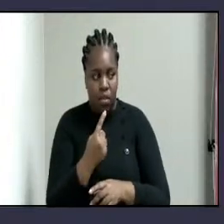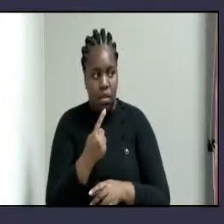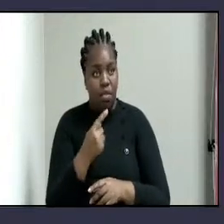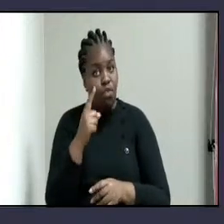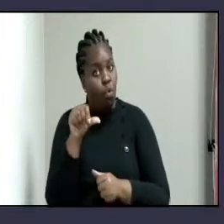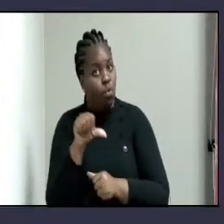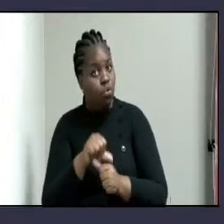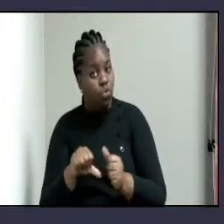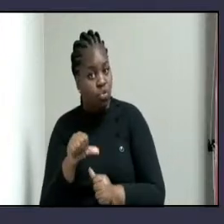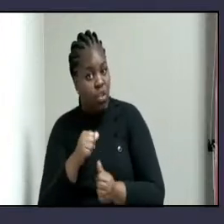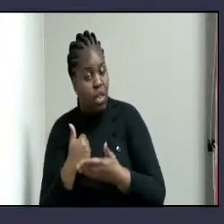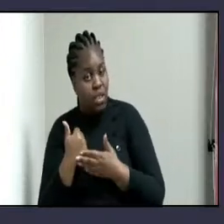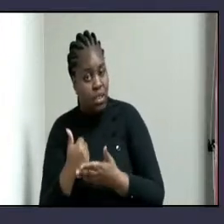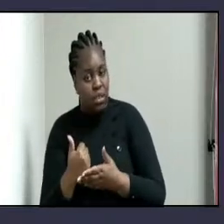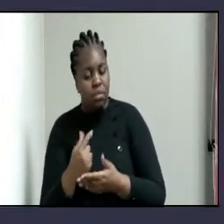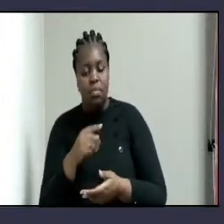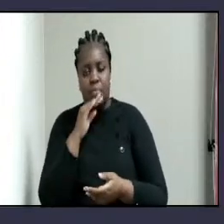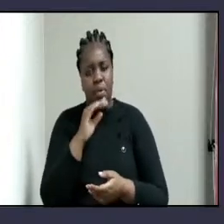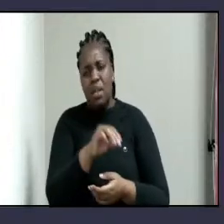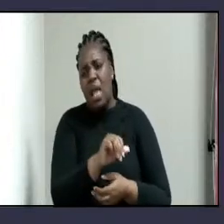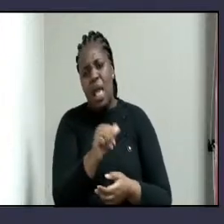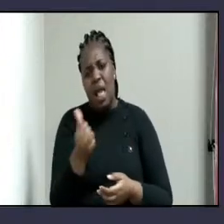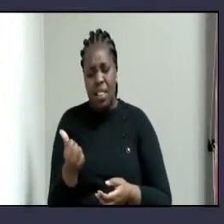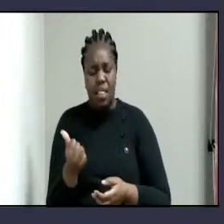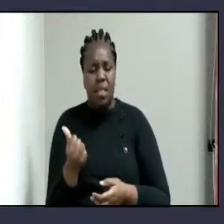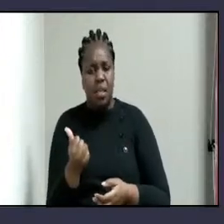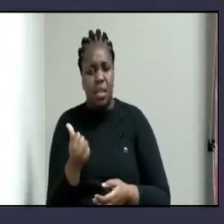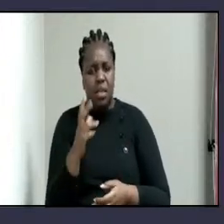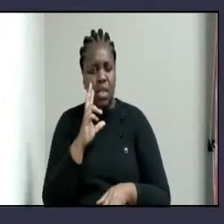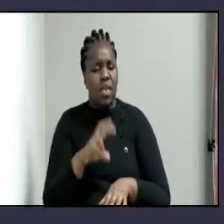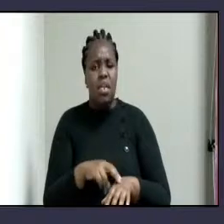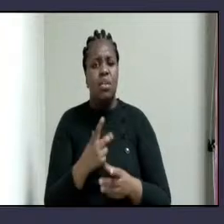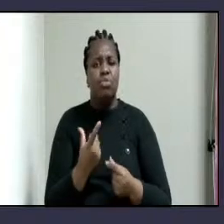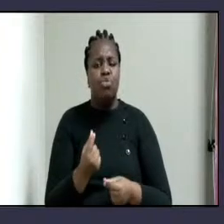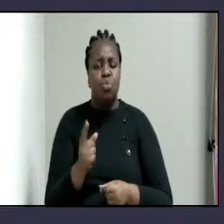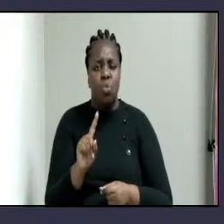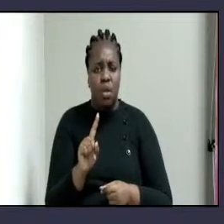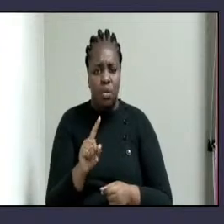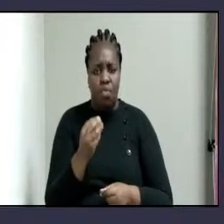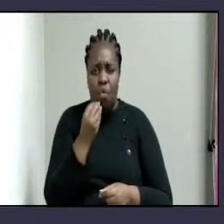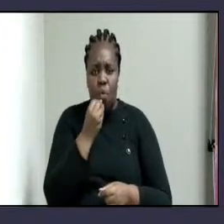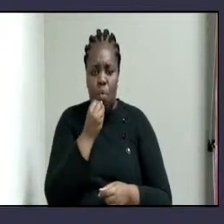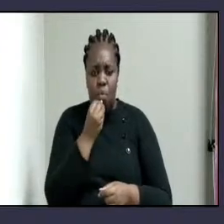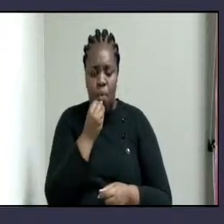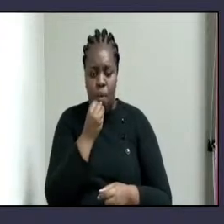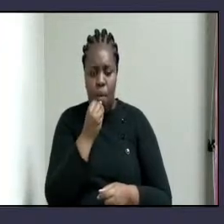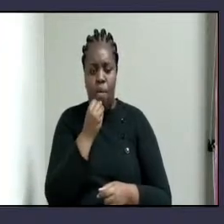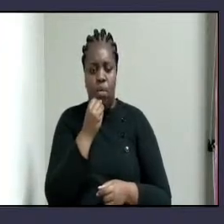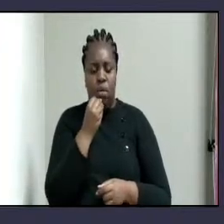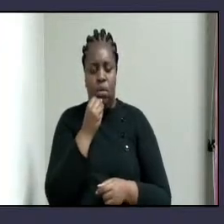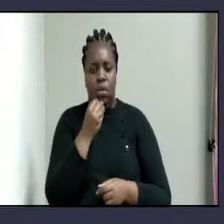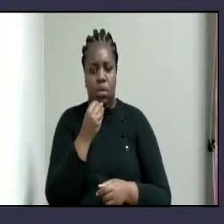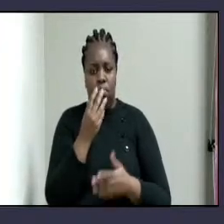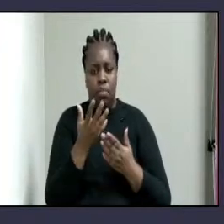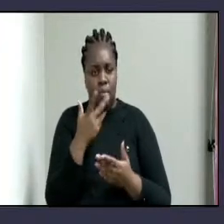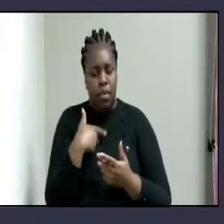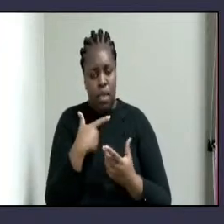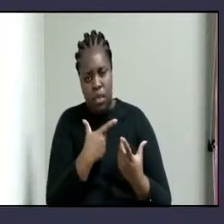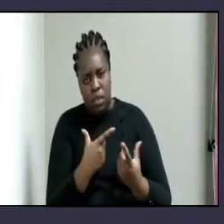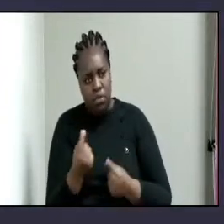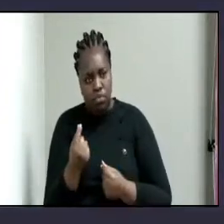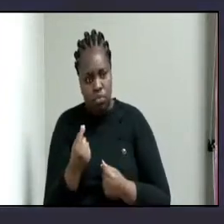social assistance, what other means of perhaps food production mechanisms can we take to